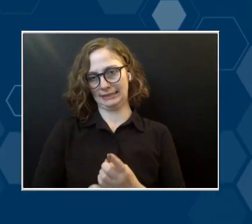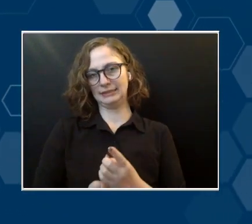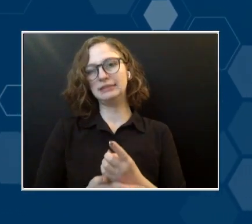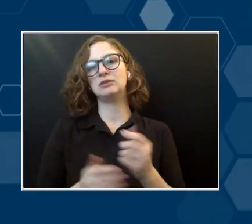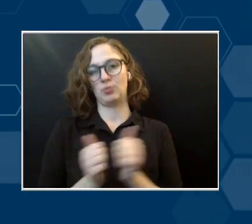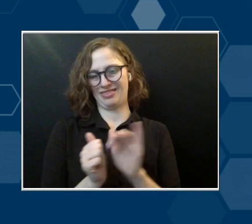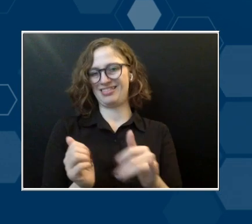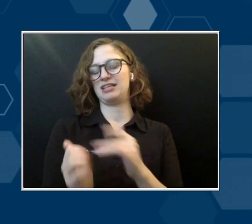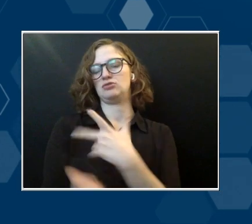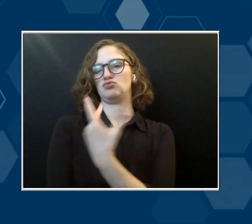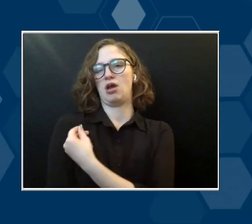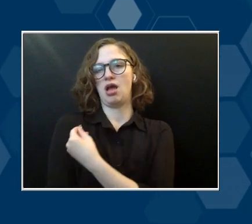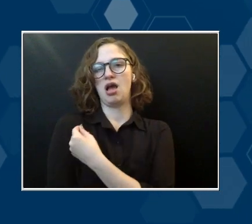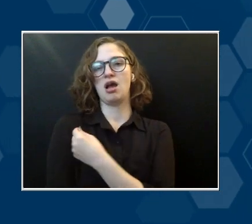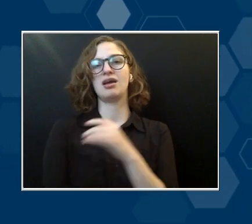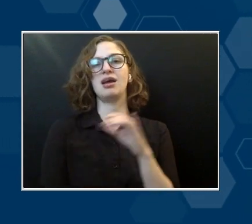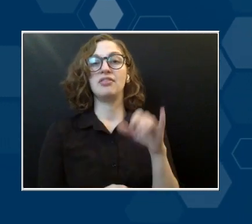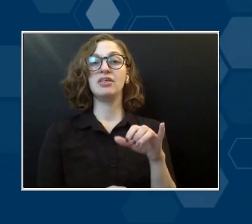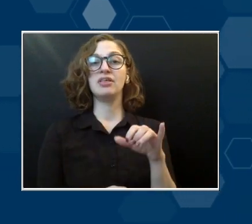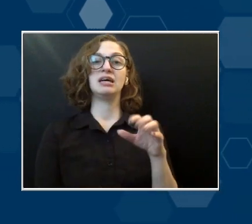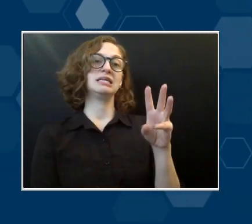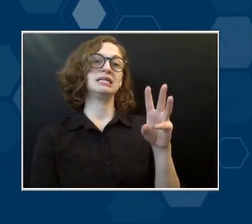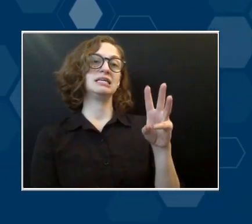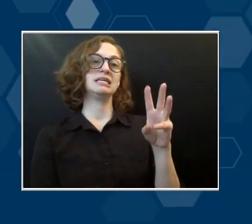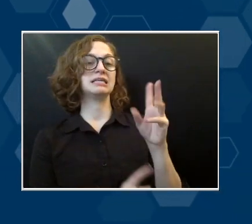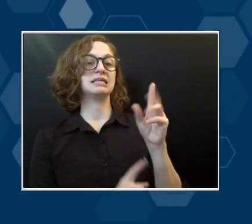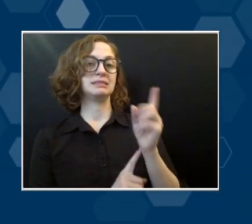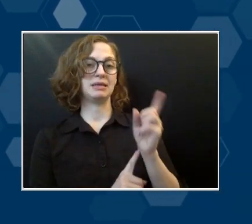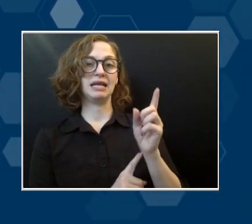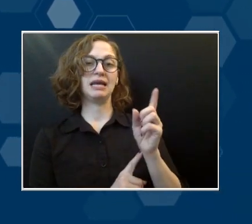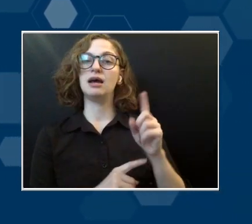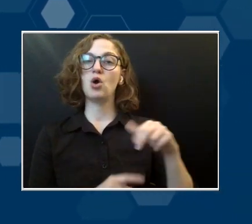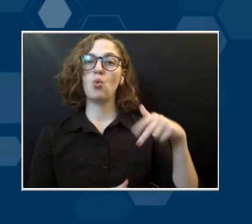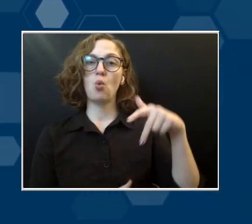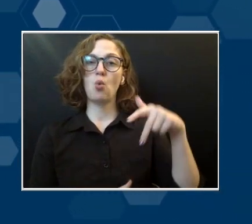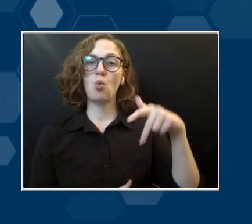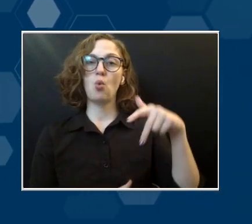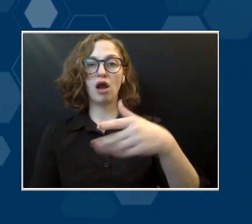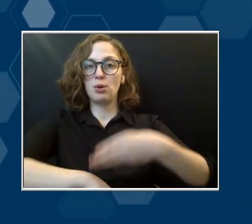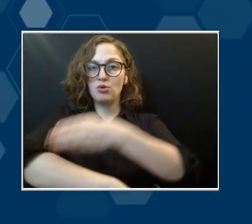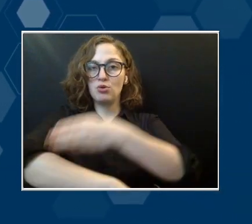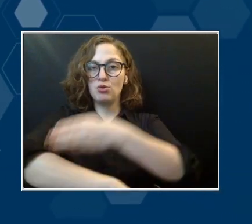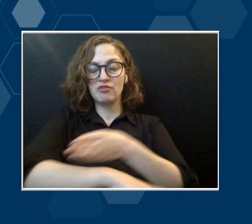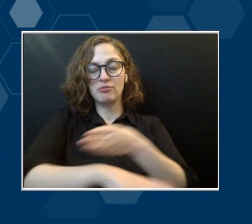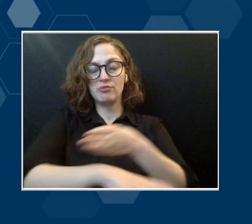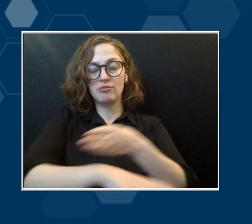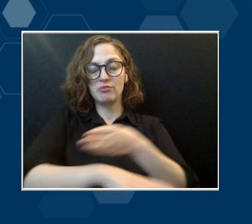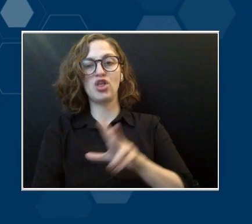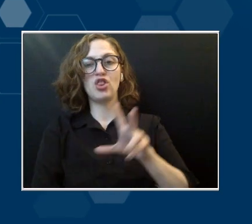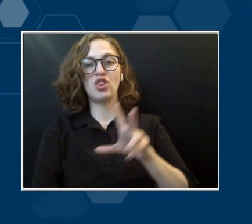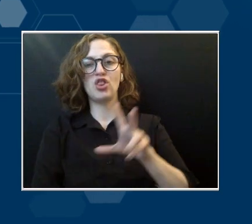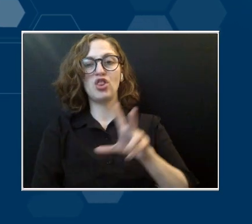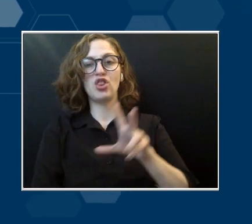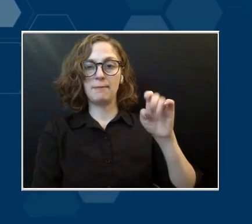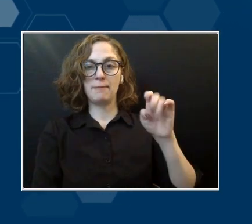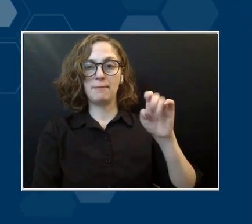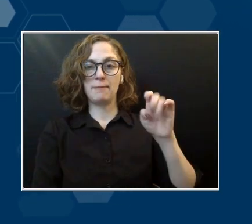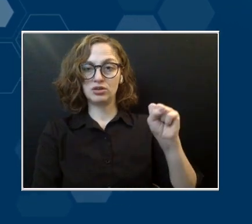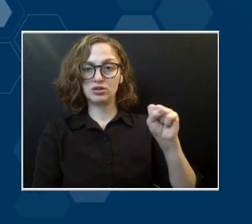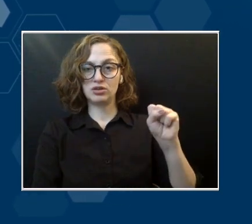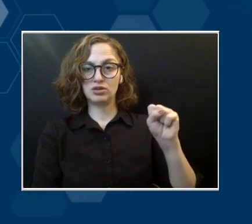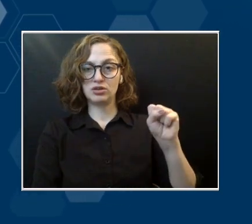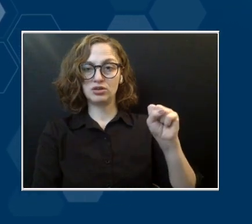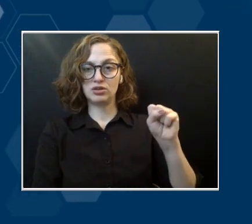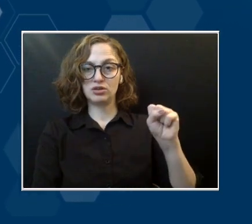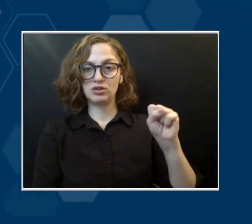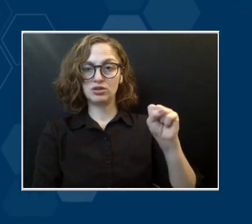30 meters. Tell us what that means. Translate that. It's a really super complicated test. You walk for 6 minutes. Between orange